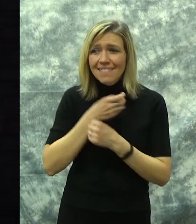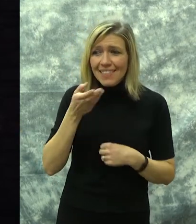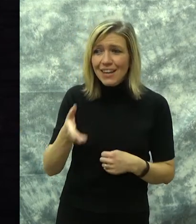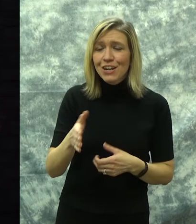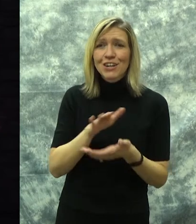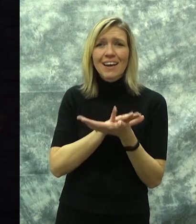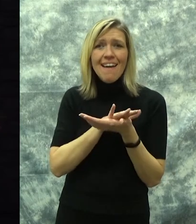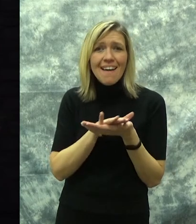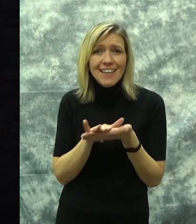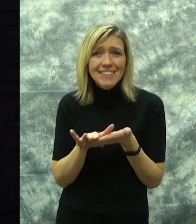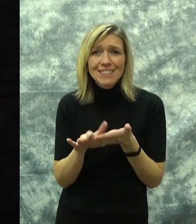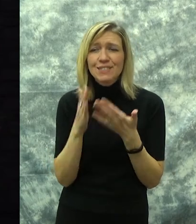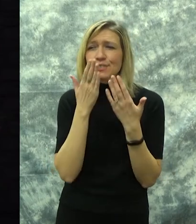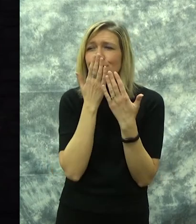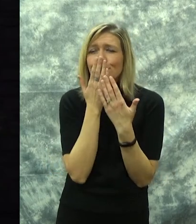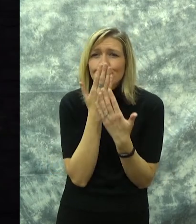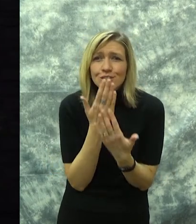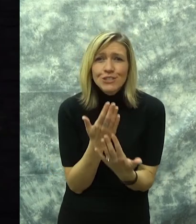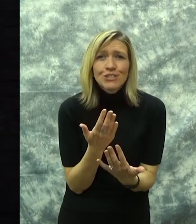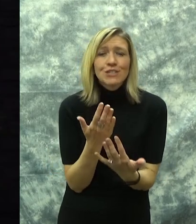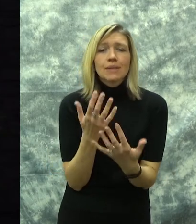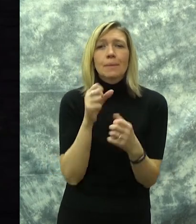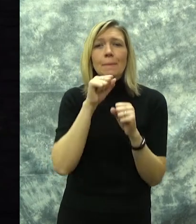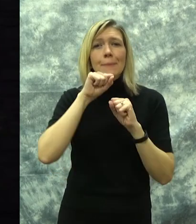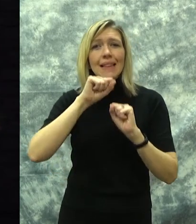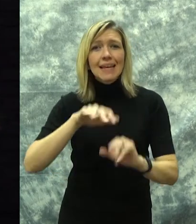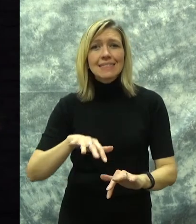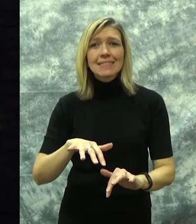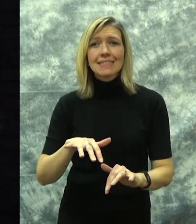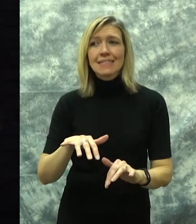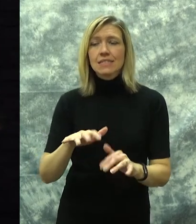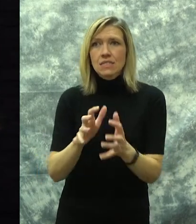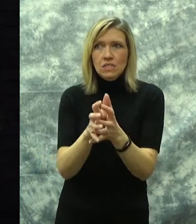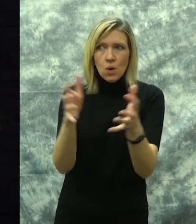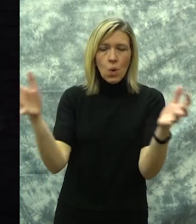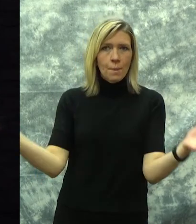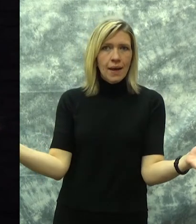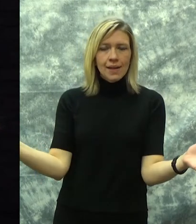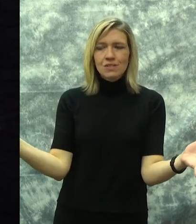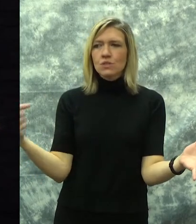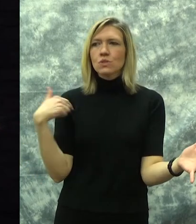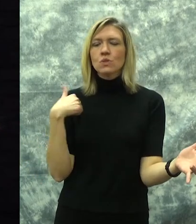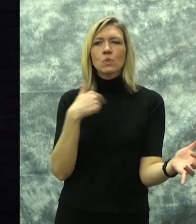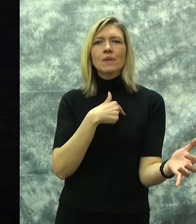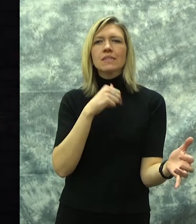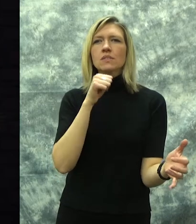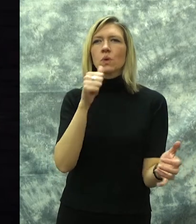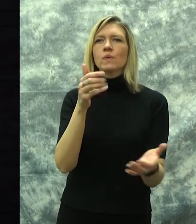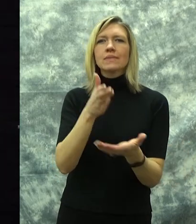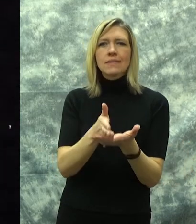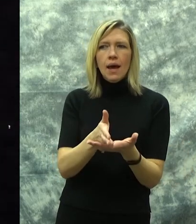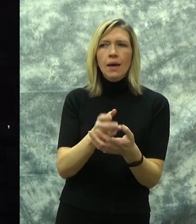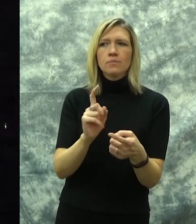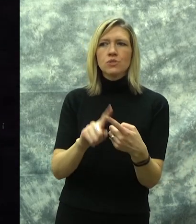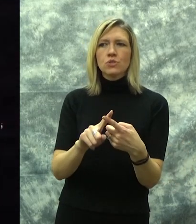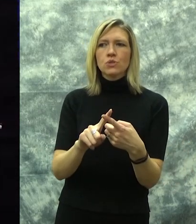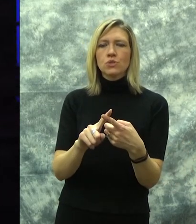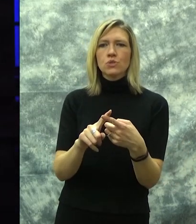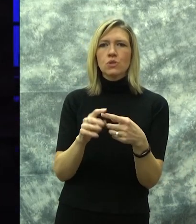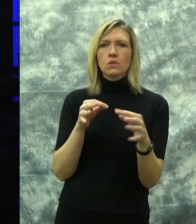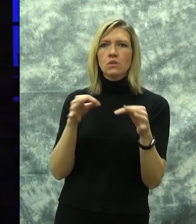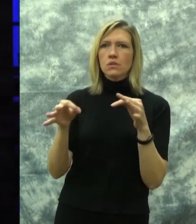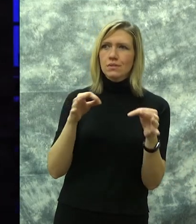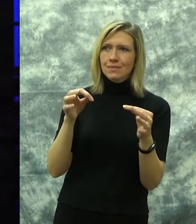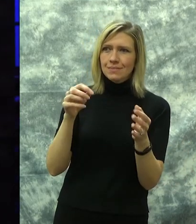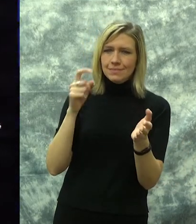much good, so much blessing that we don't stop to articulate, that we don't stop to